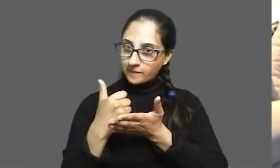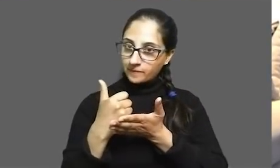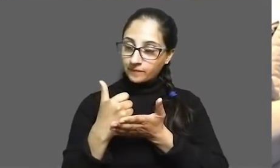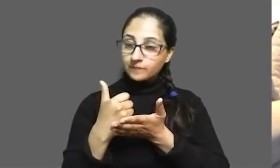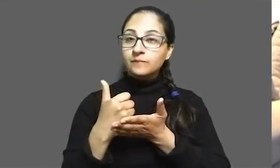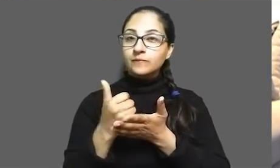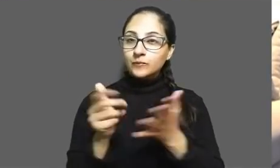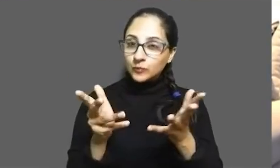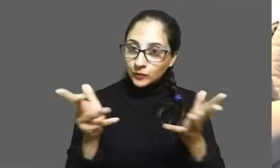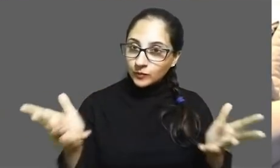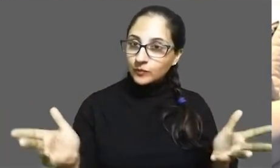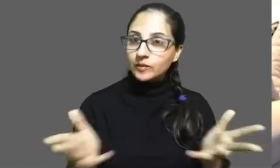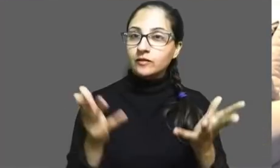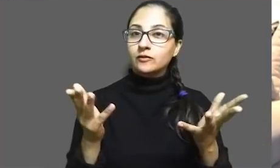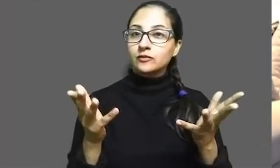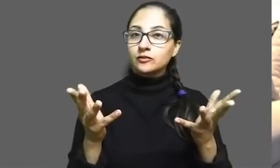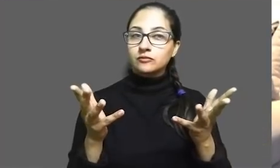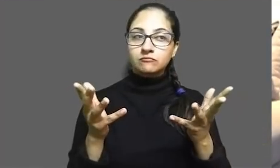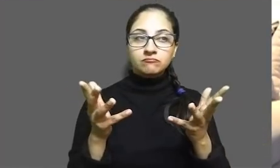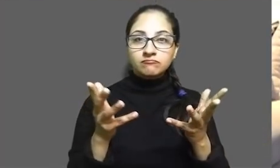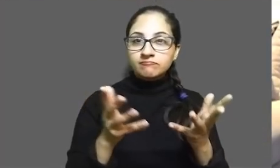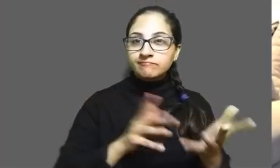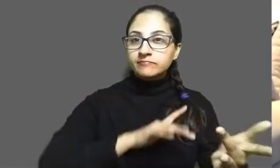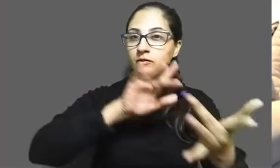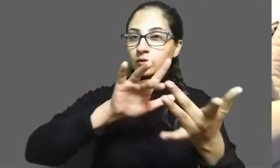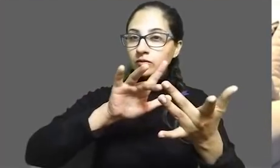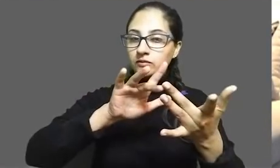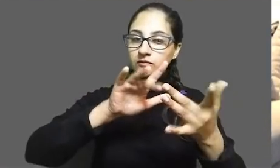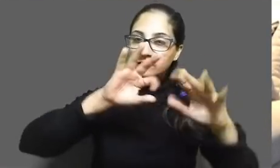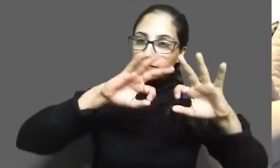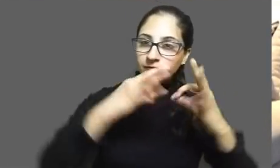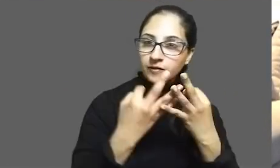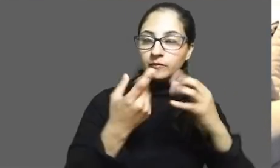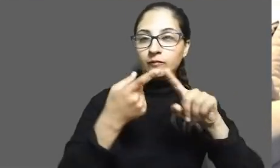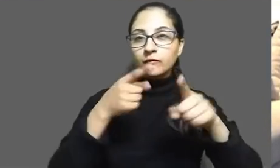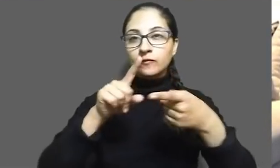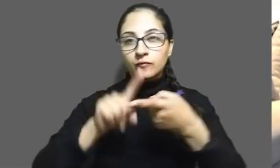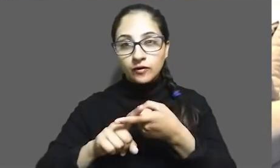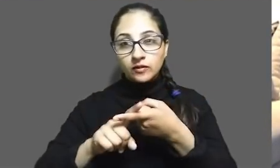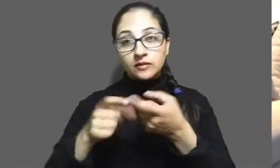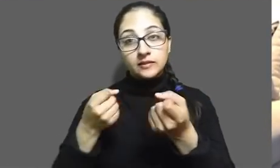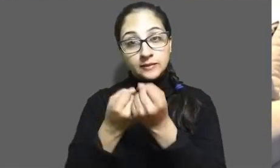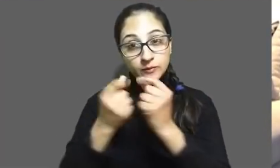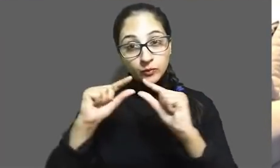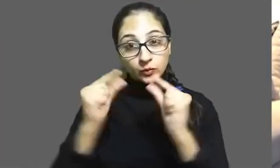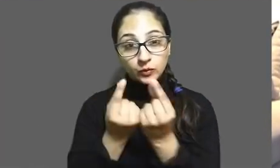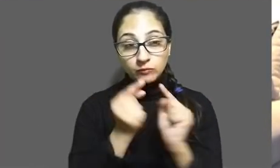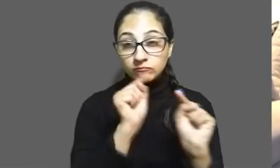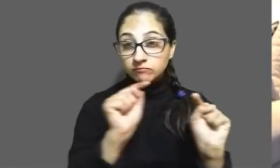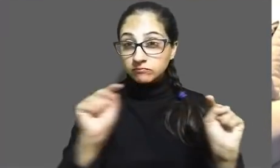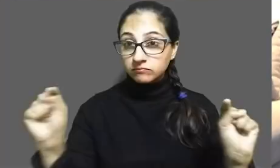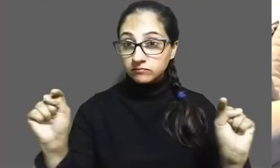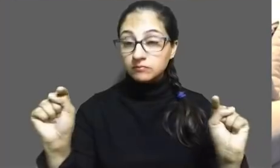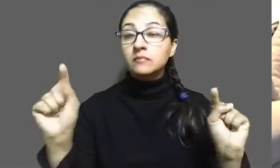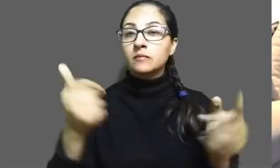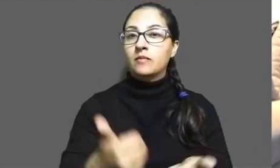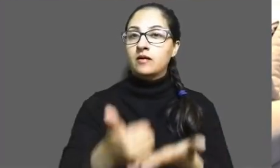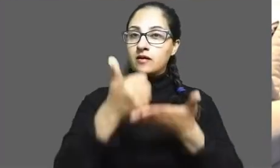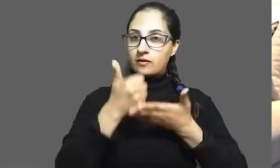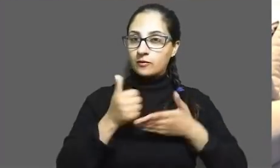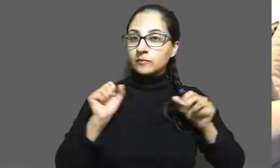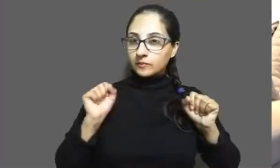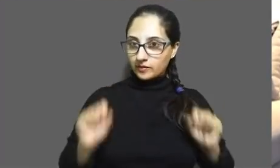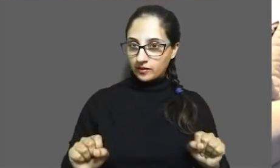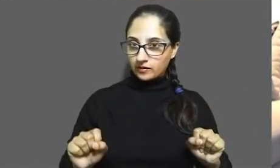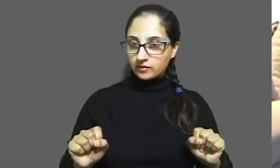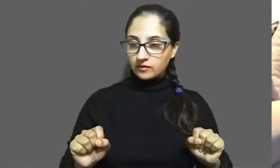lonely one, but it is also up to each person to decide just how lonely they will make it.